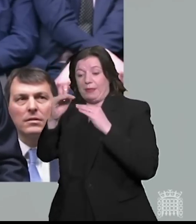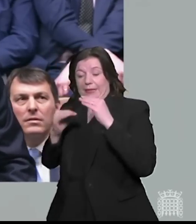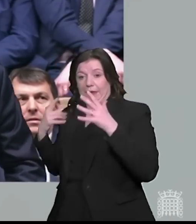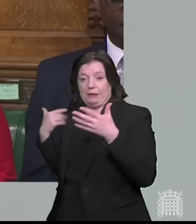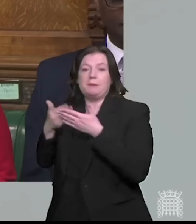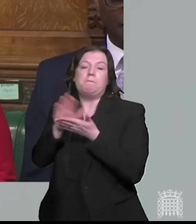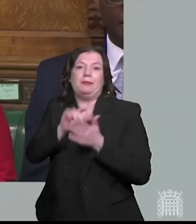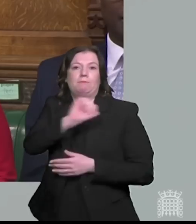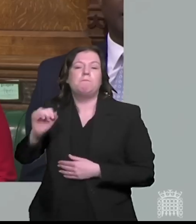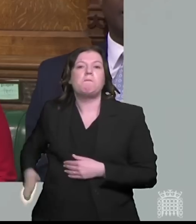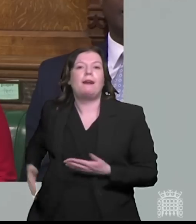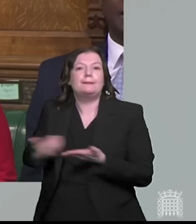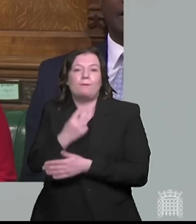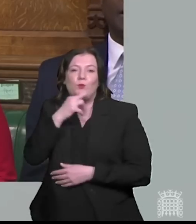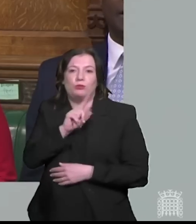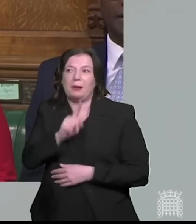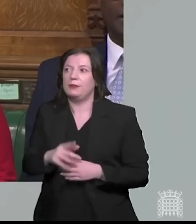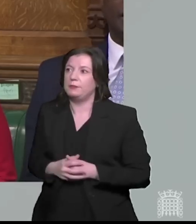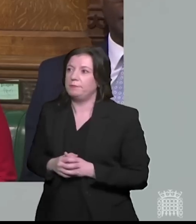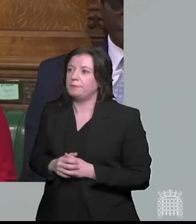was introduced.